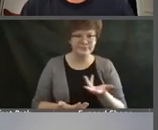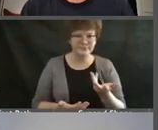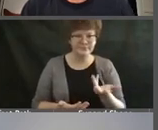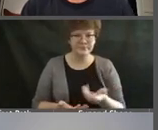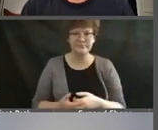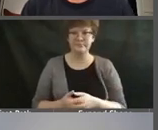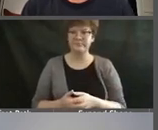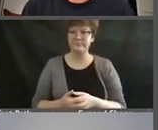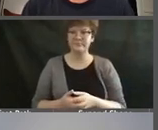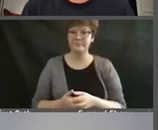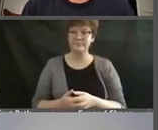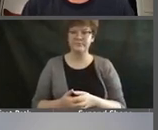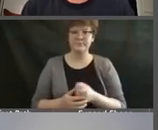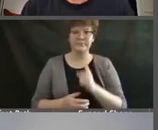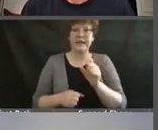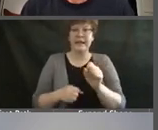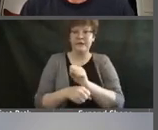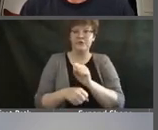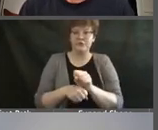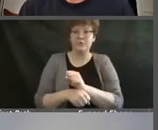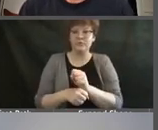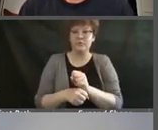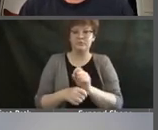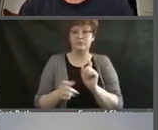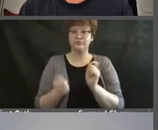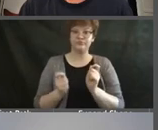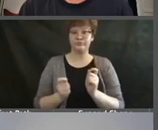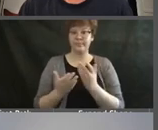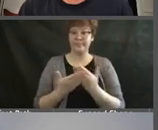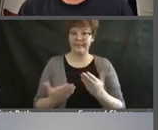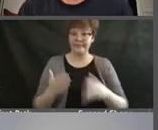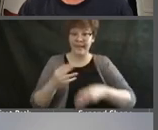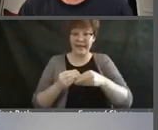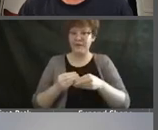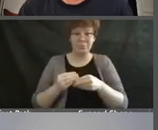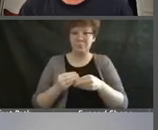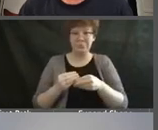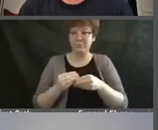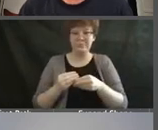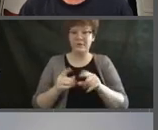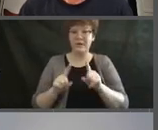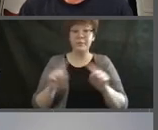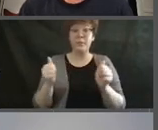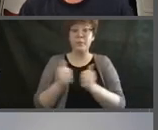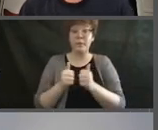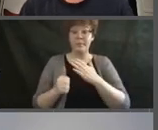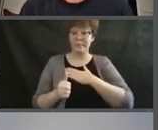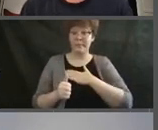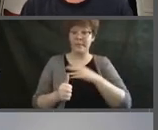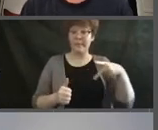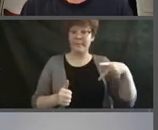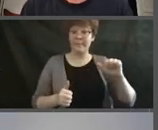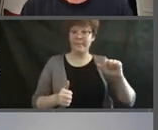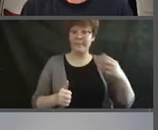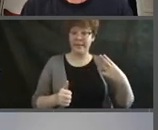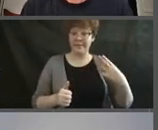of actual properties that have been added to it. But with this path selected, I can now remove, and it's just a straight